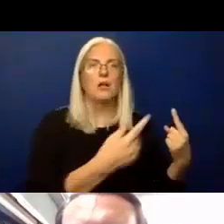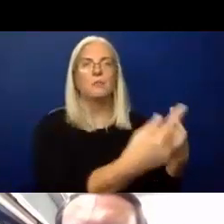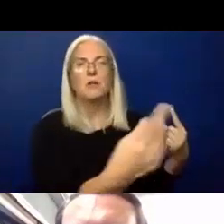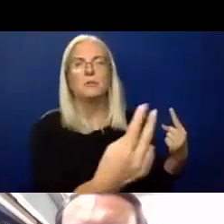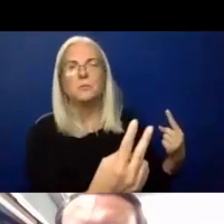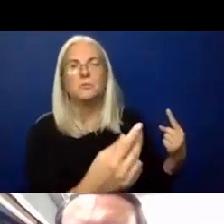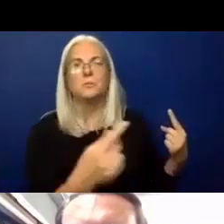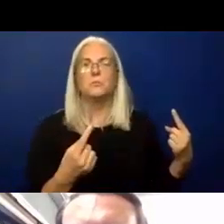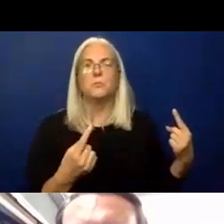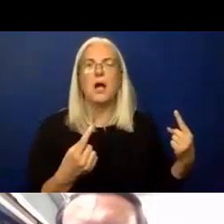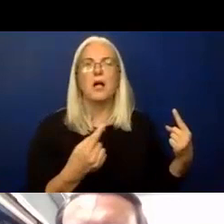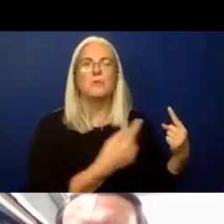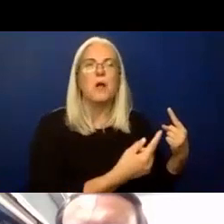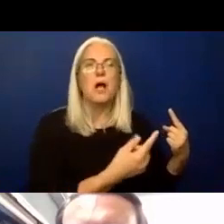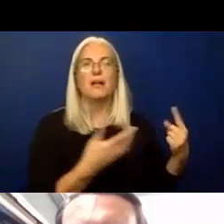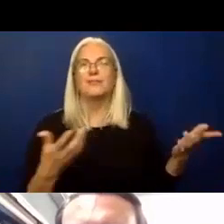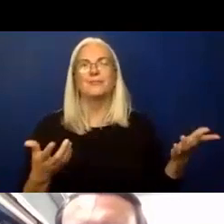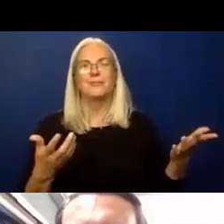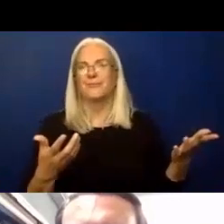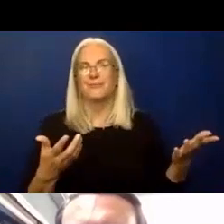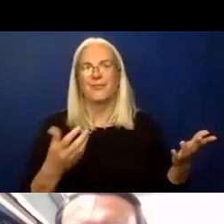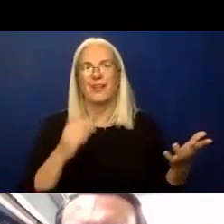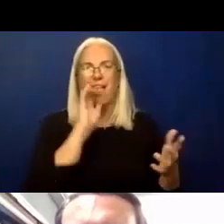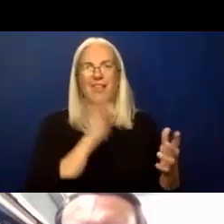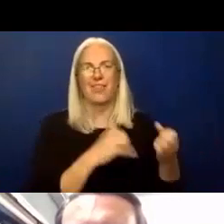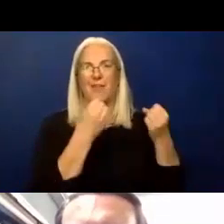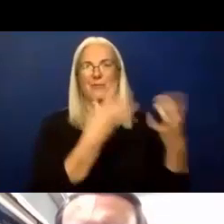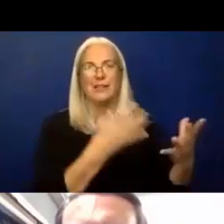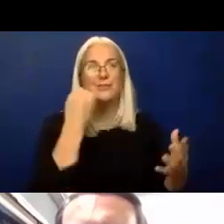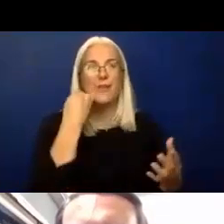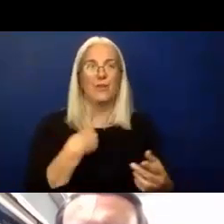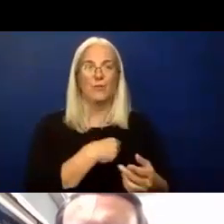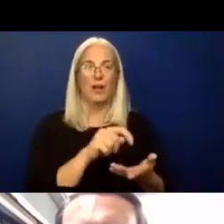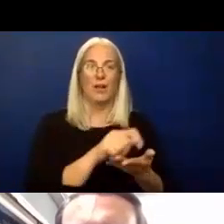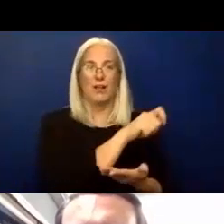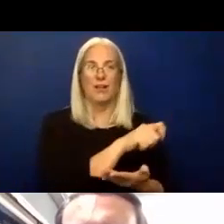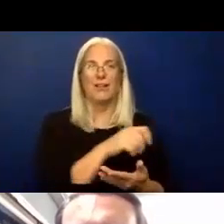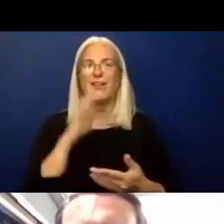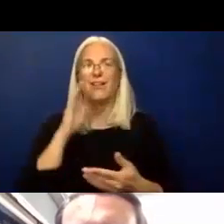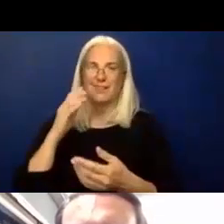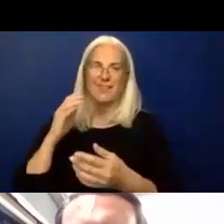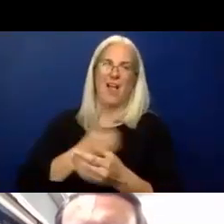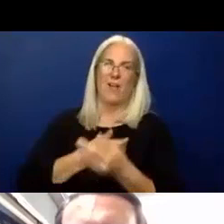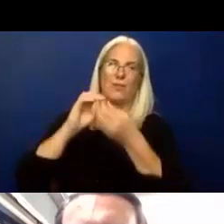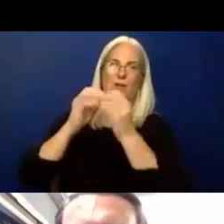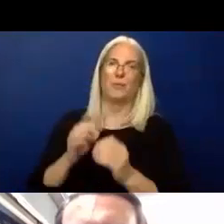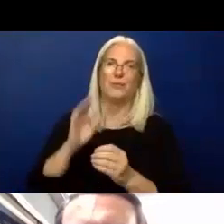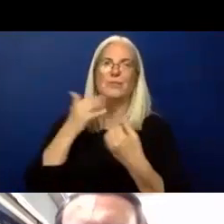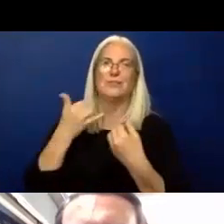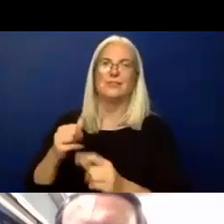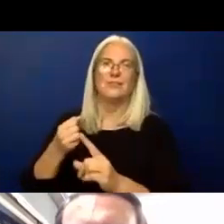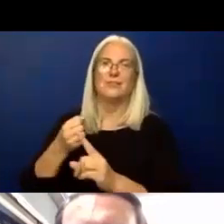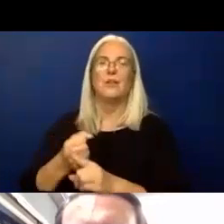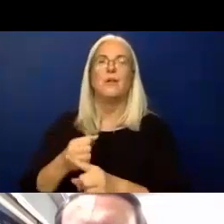So I don't think that's going to be so helpful. If we were to see a particular area or focus where we saw a